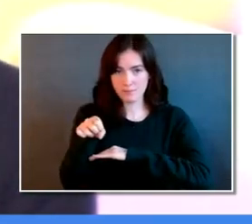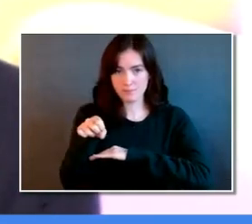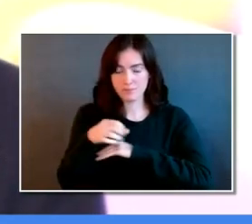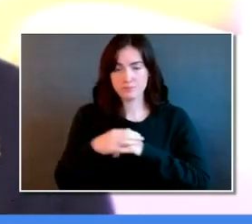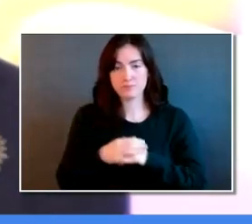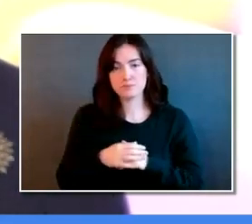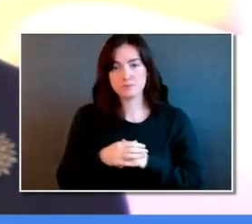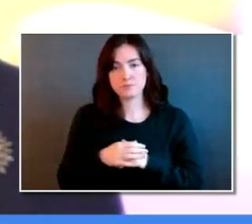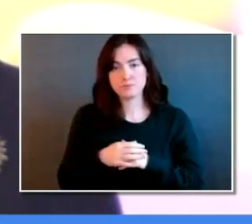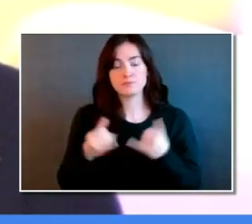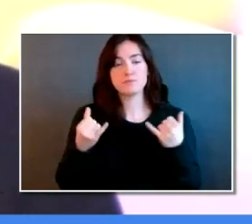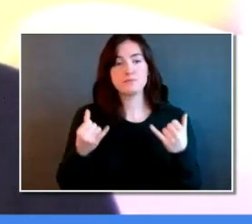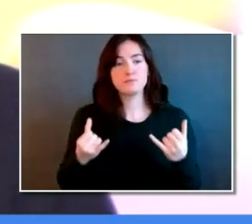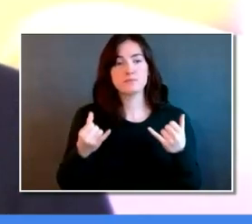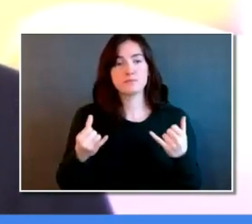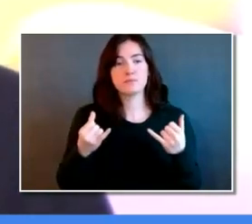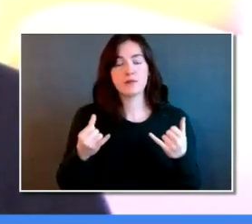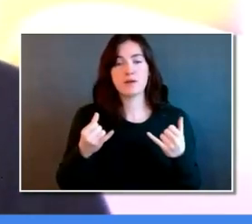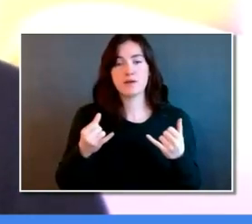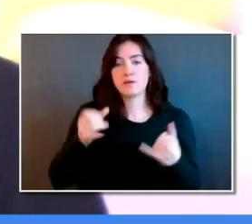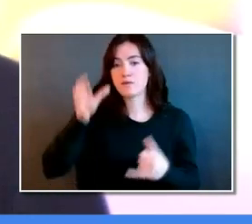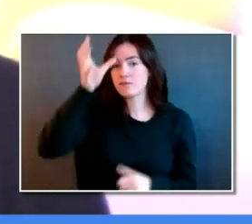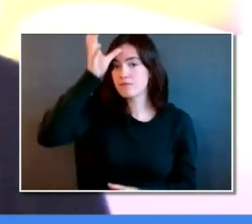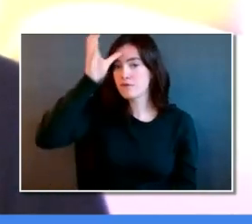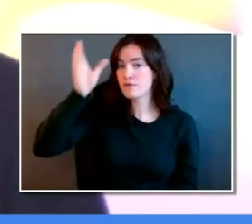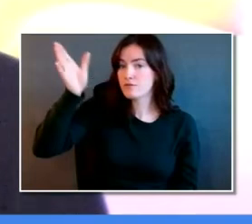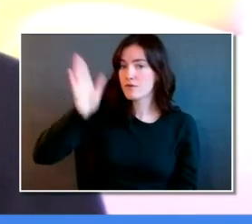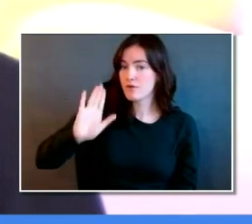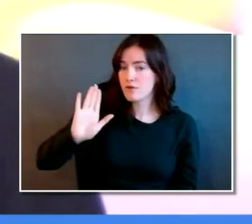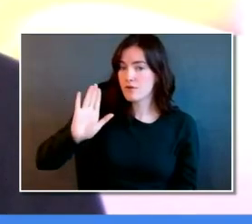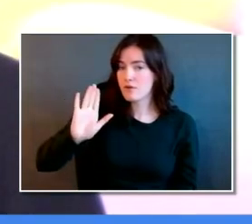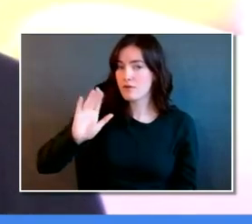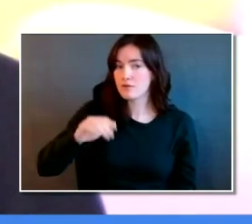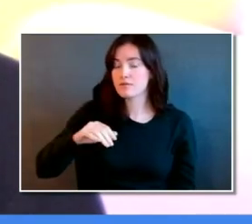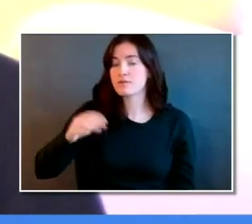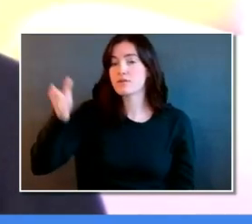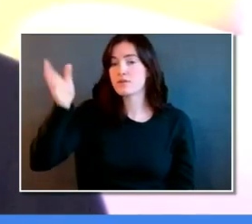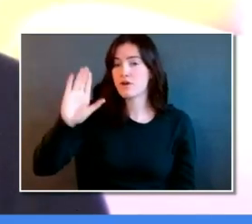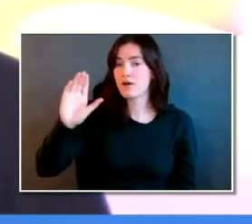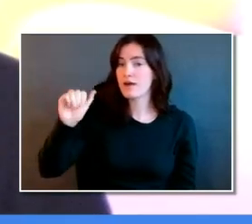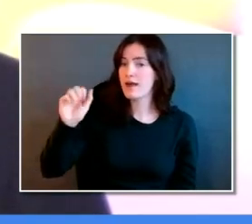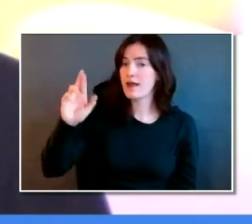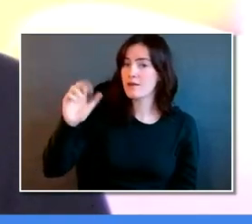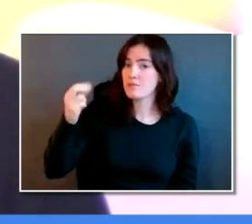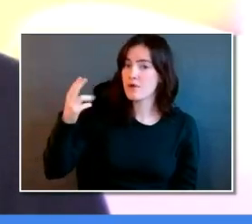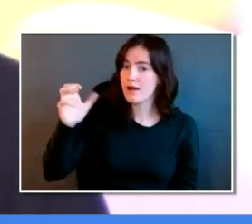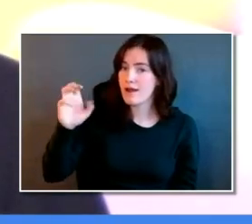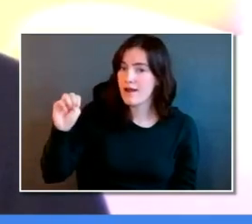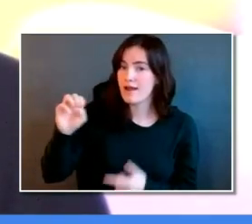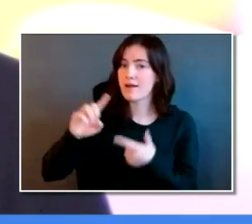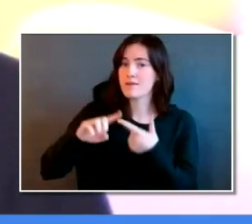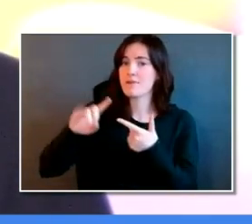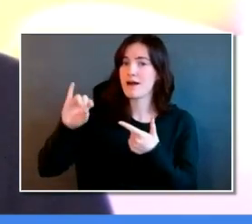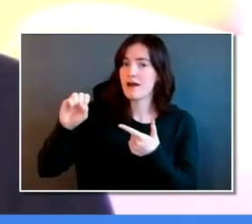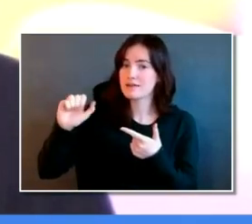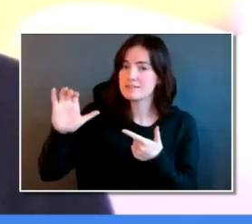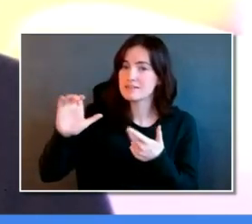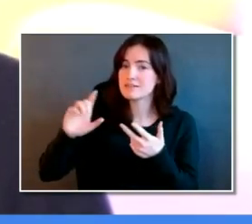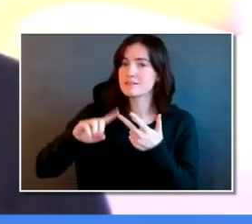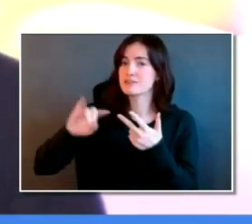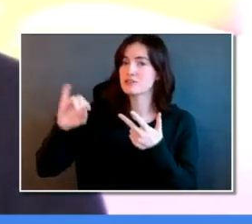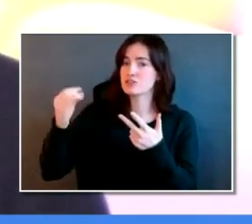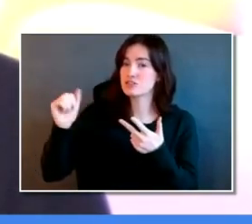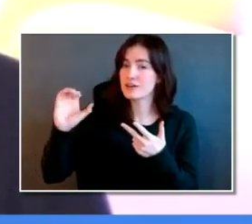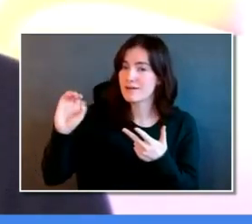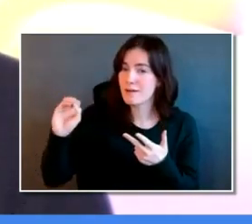time, Father God, the God of Abraham, the God of Isaac, and the God of Jacob, we